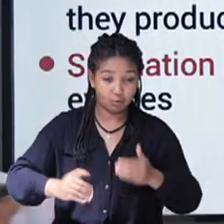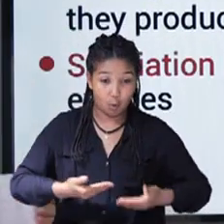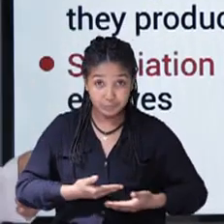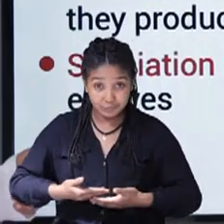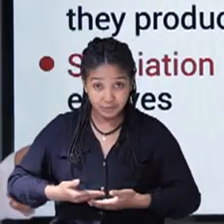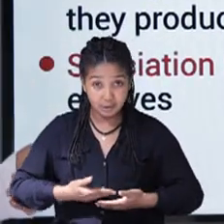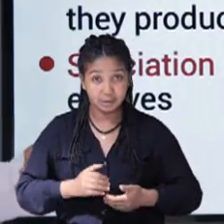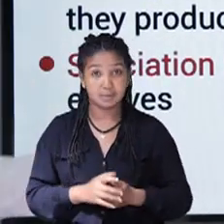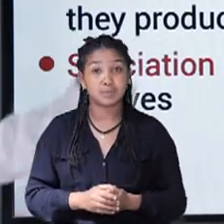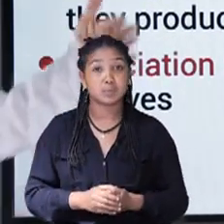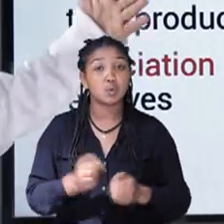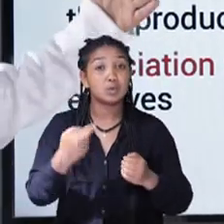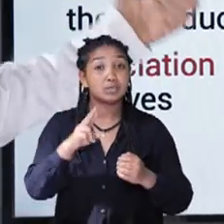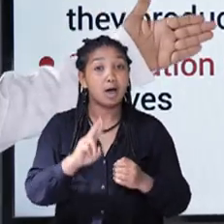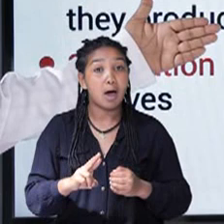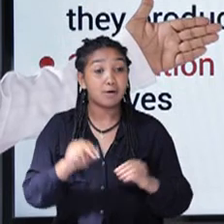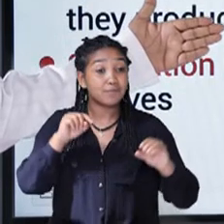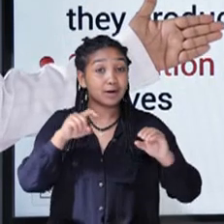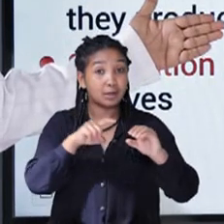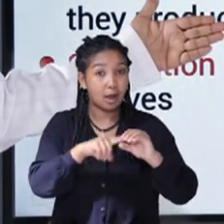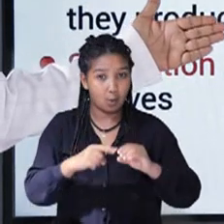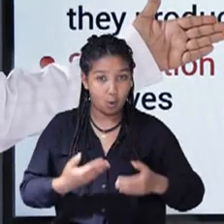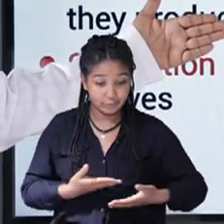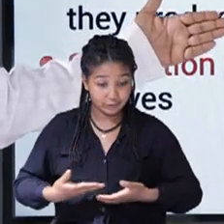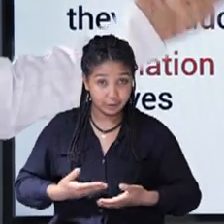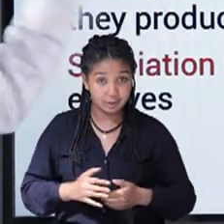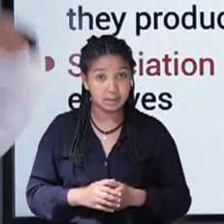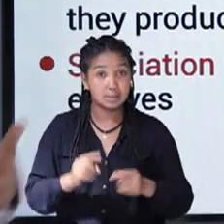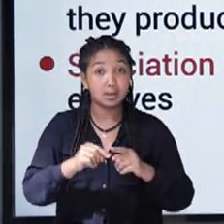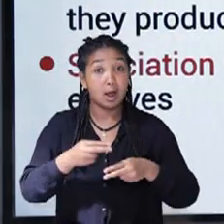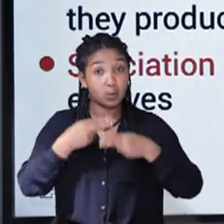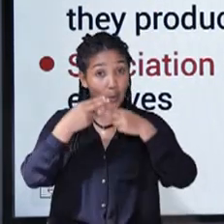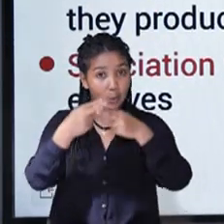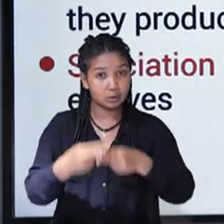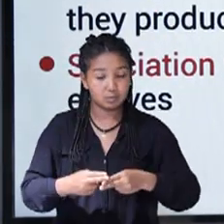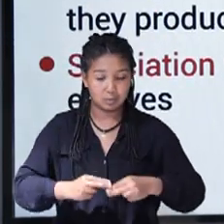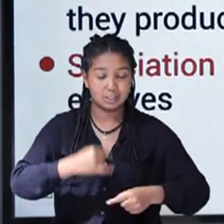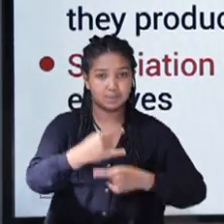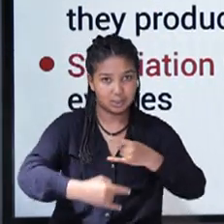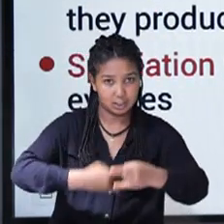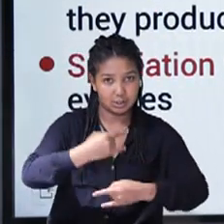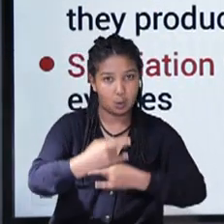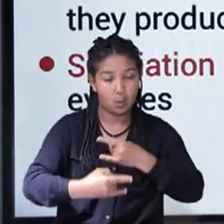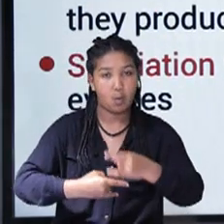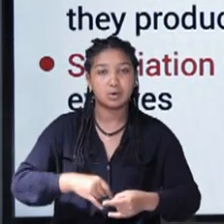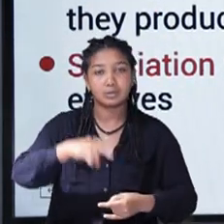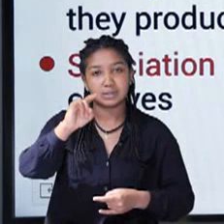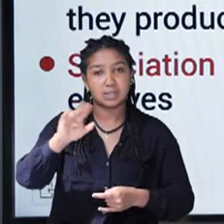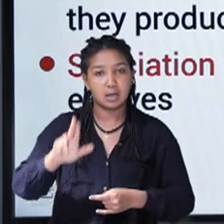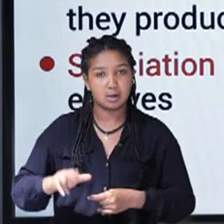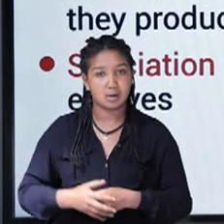offspring, which are fertile offsprings, they are called species.